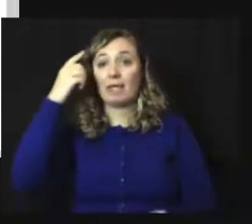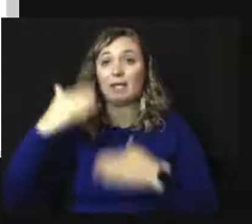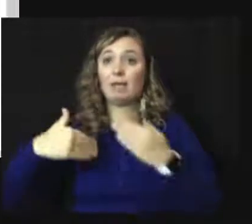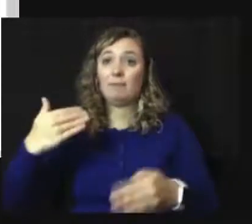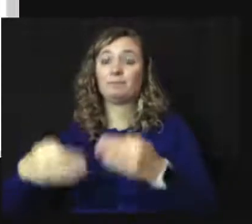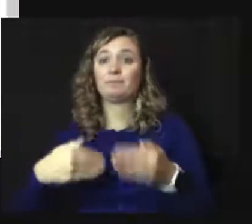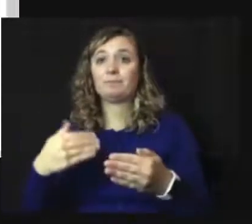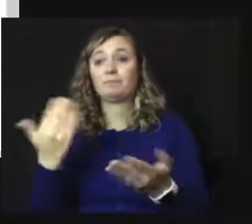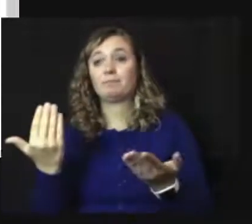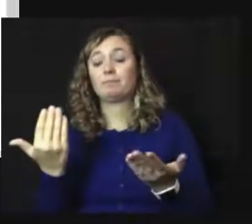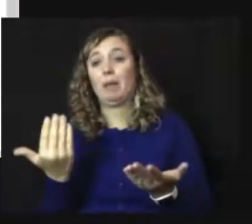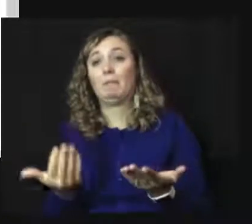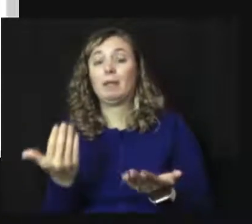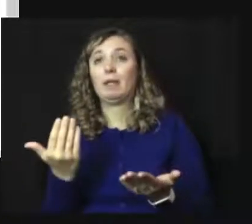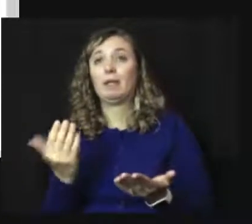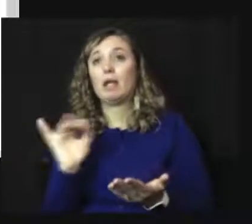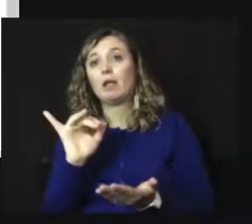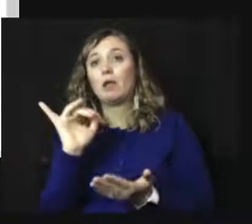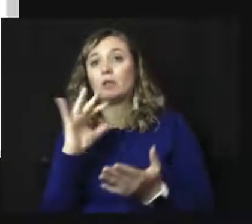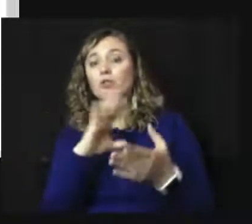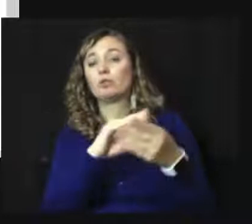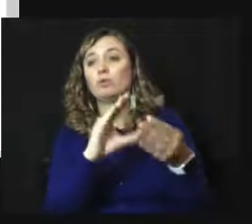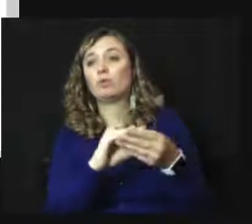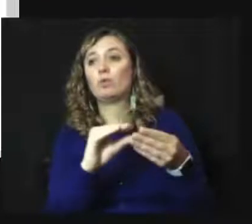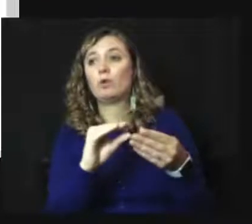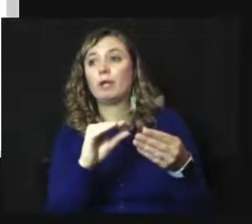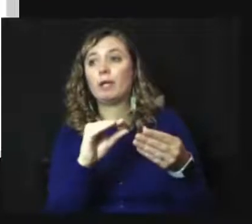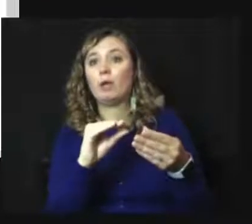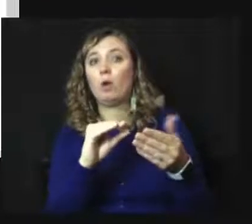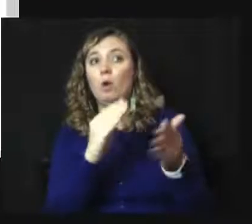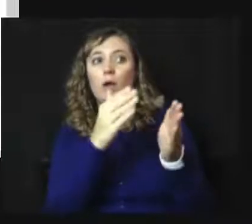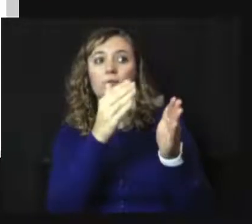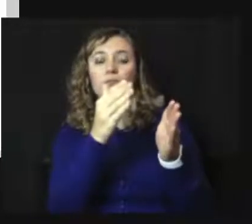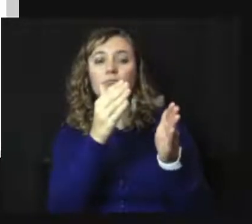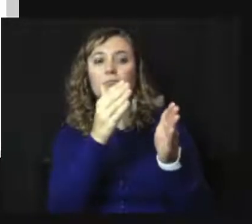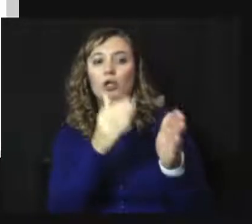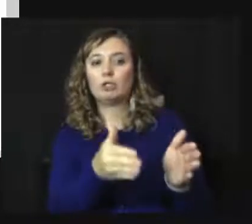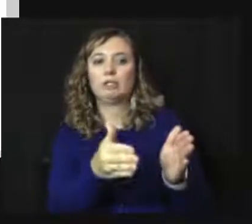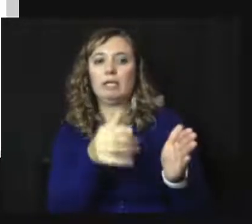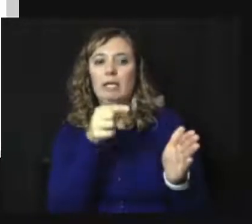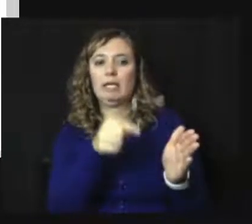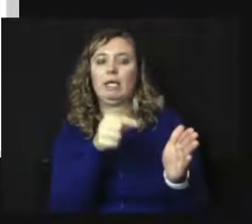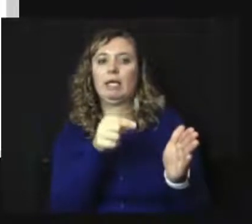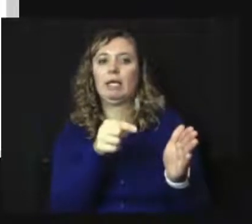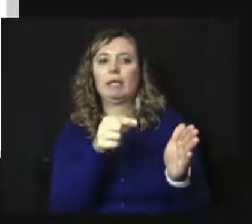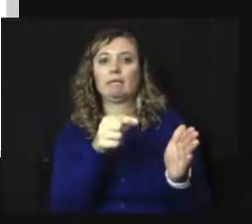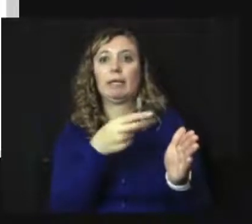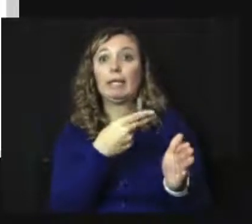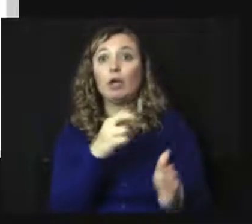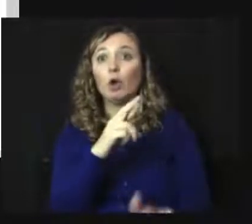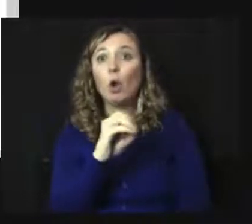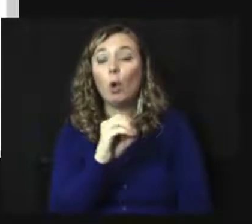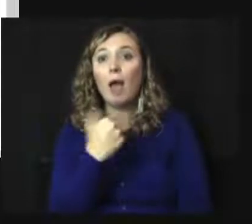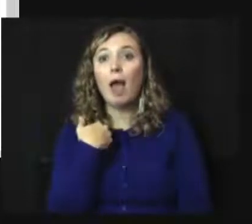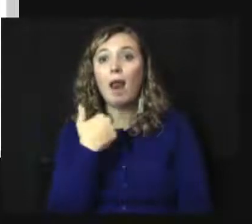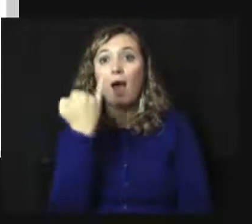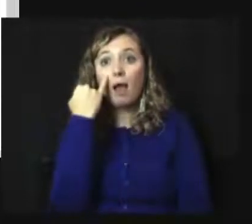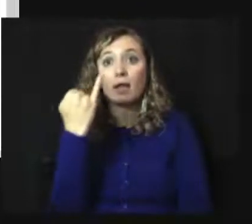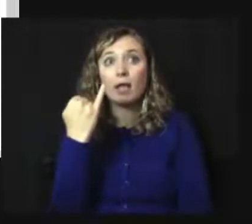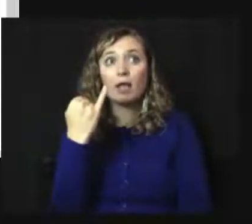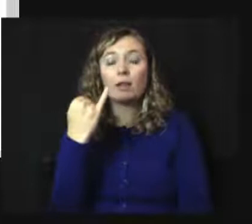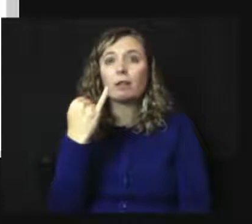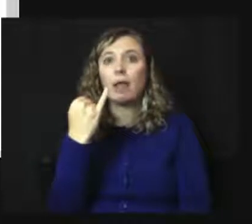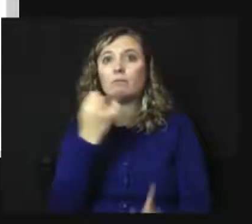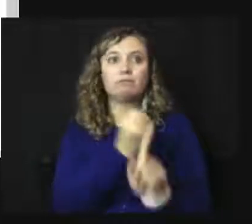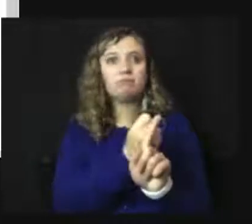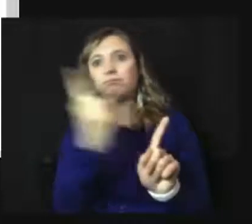sometimes about, wow, this person, this character, this hero had this idea that no one thought would